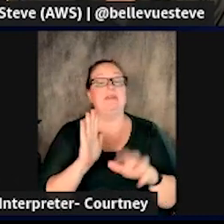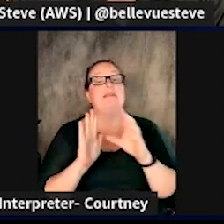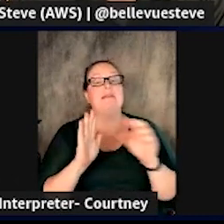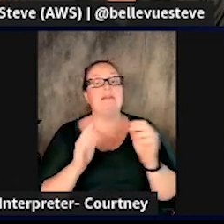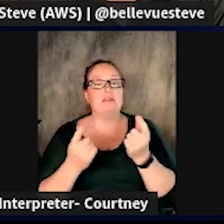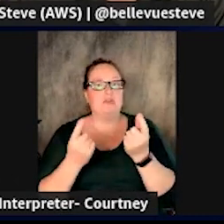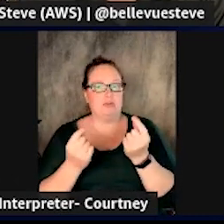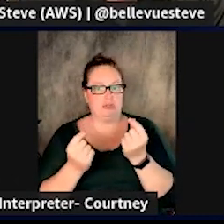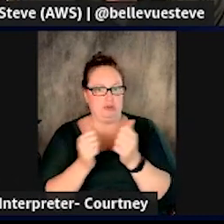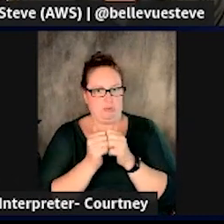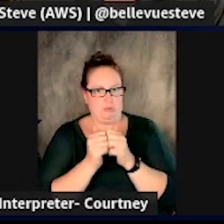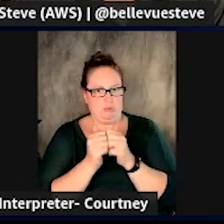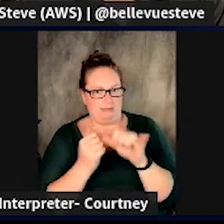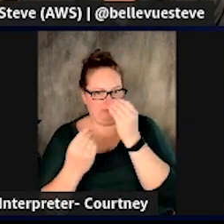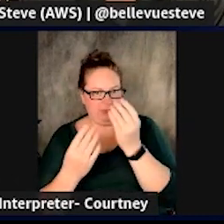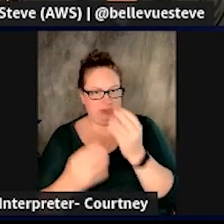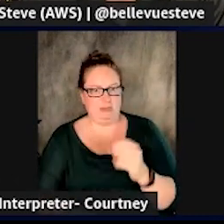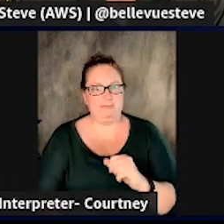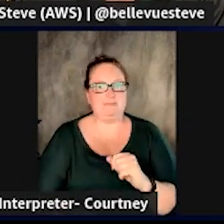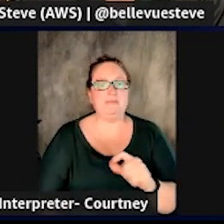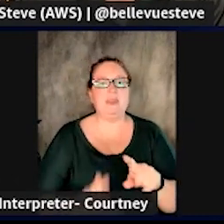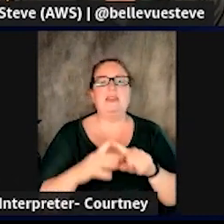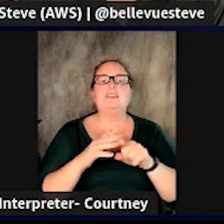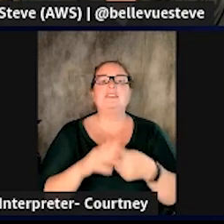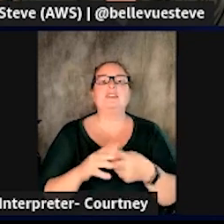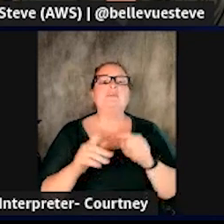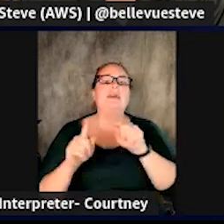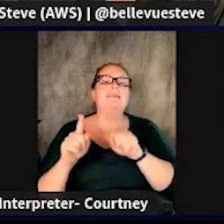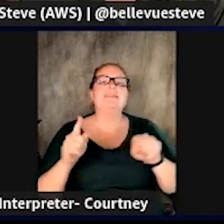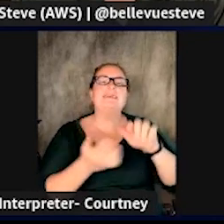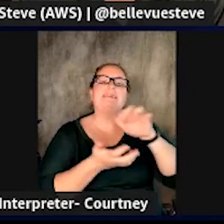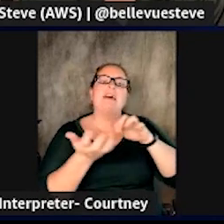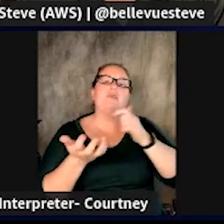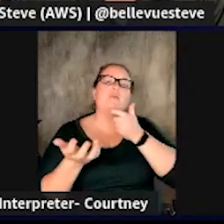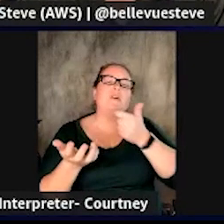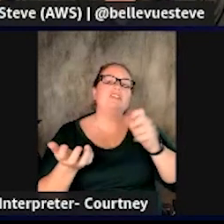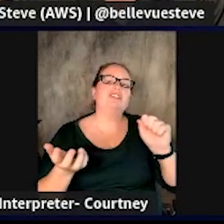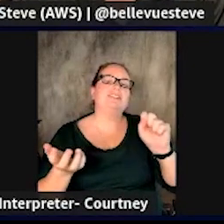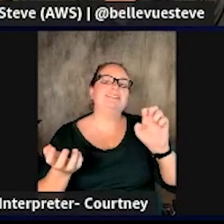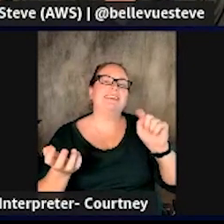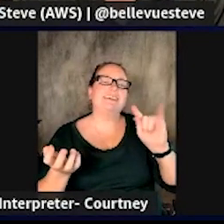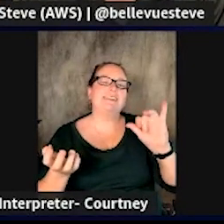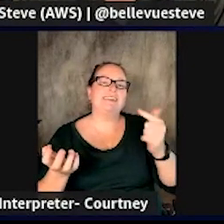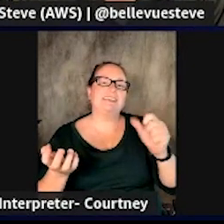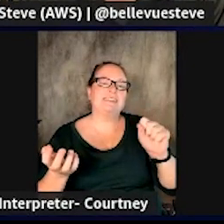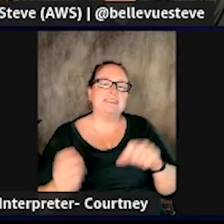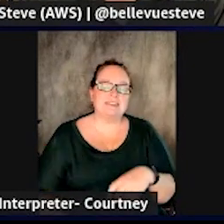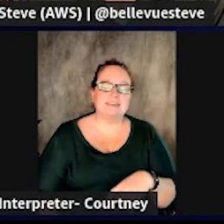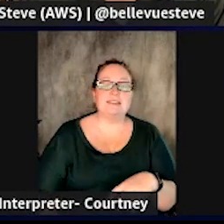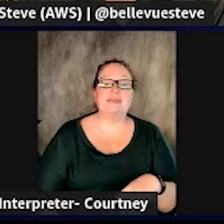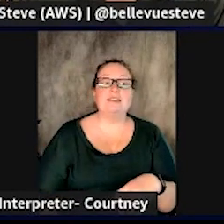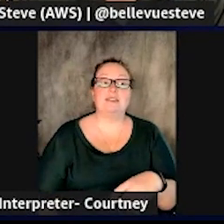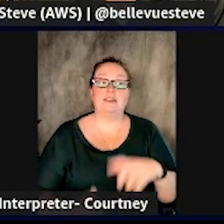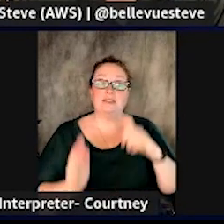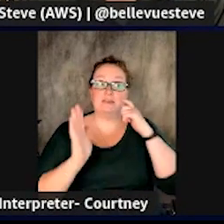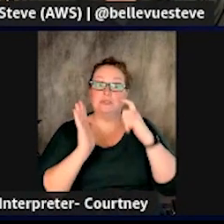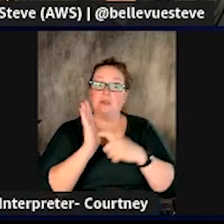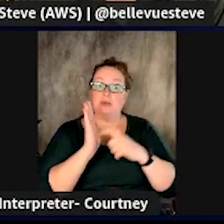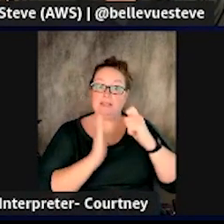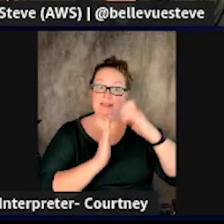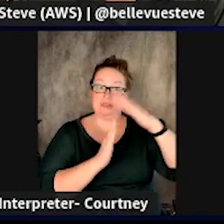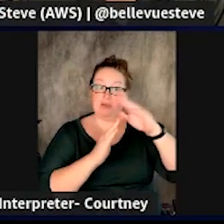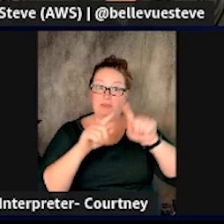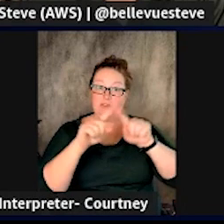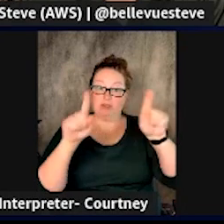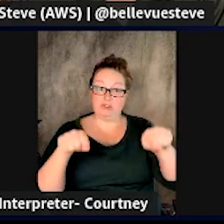that. So let's start by heading over to the CloudWatch settings console. And what you'll notice is at the top of the screen, I now